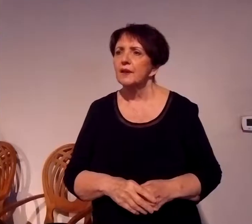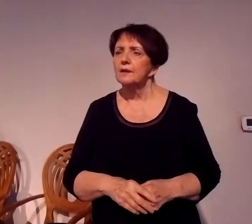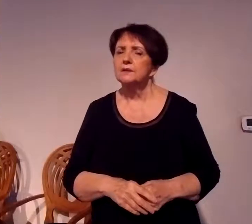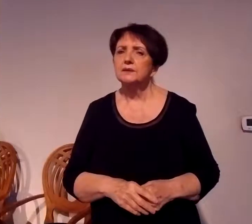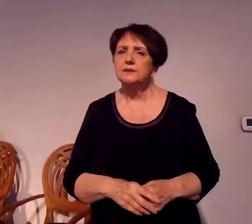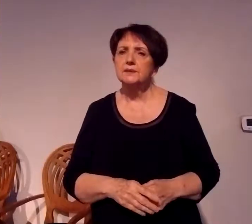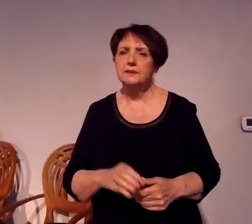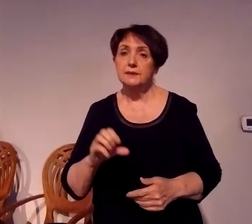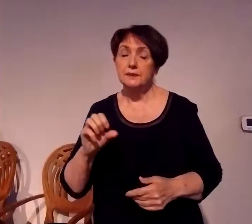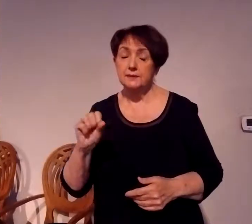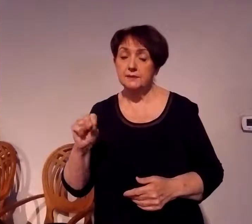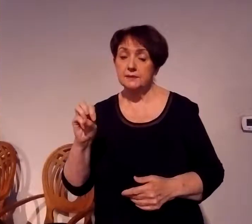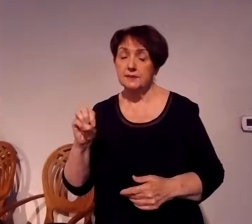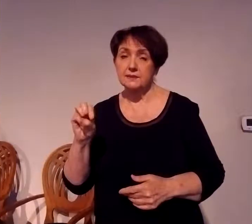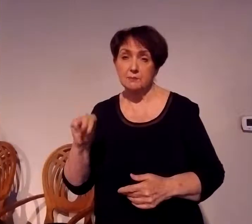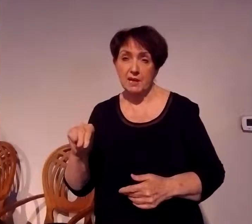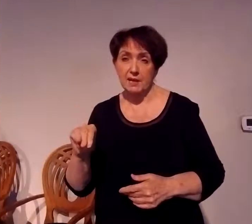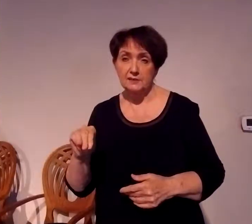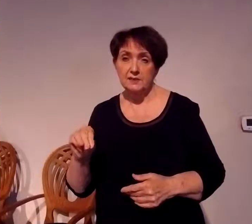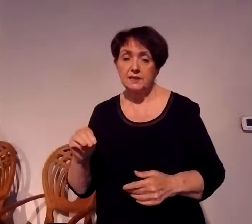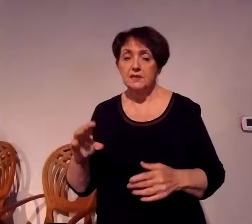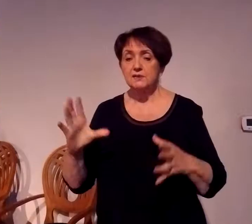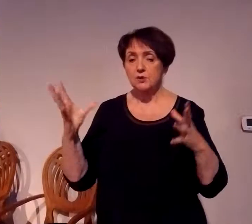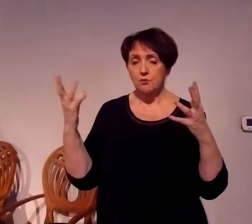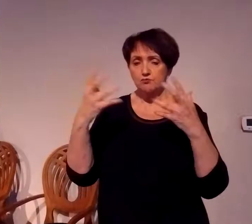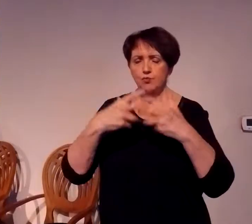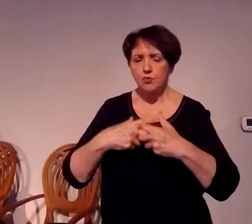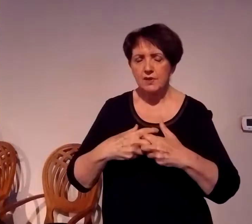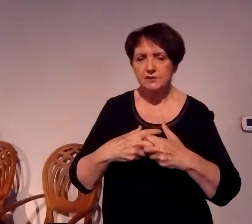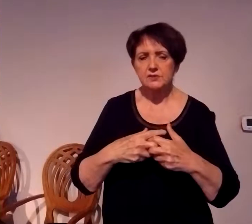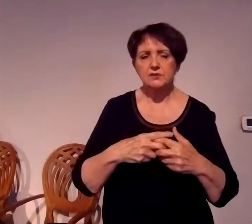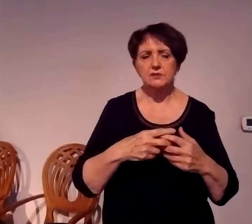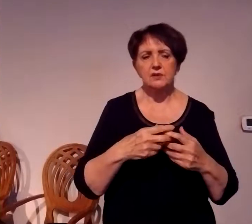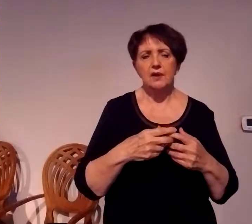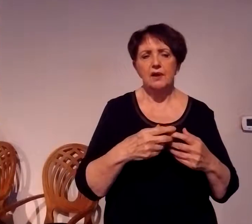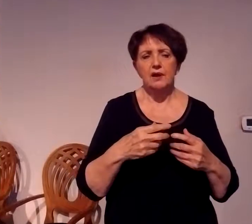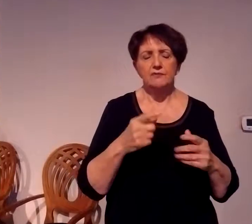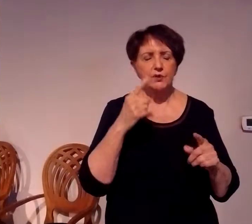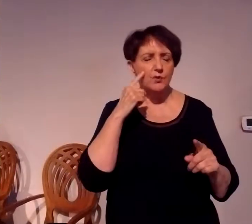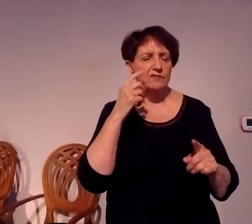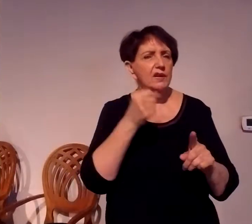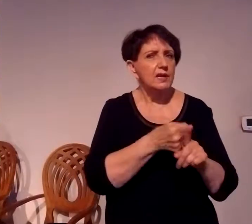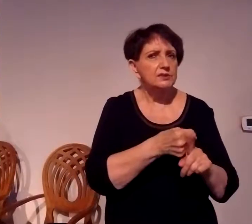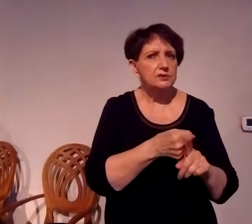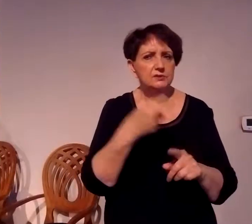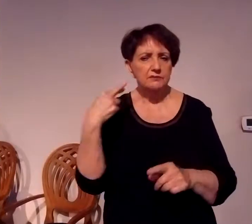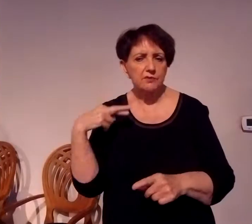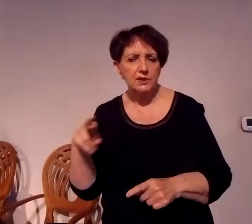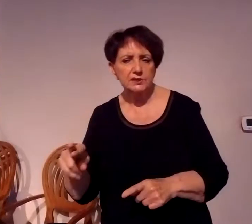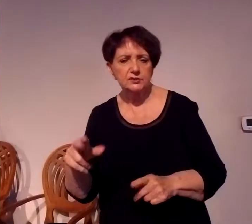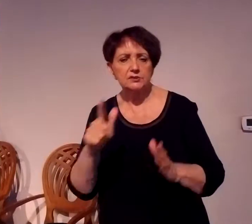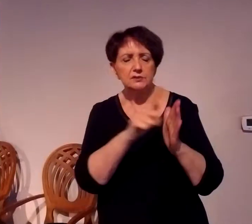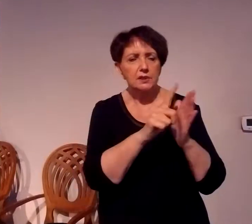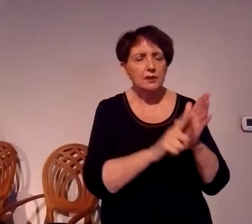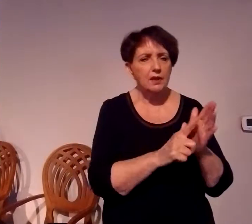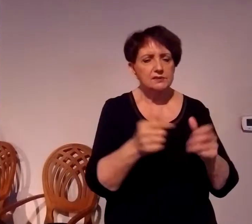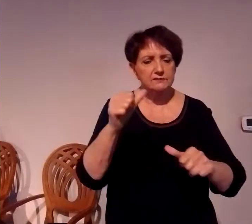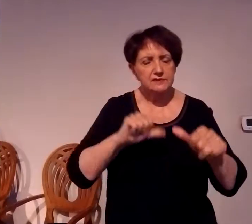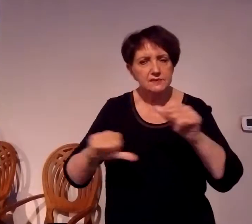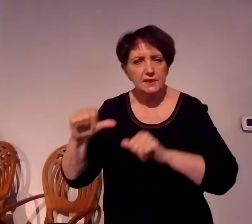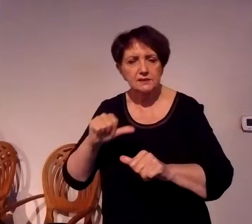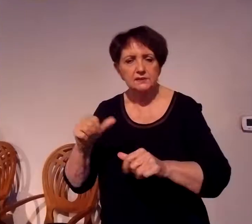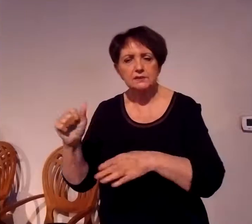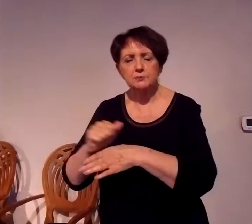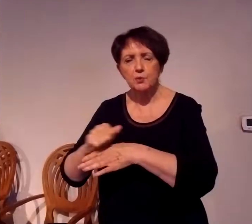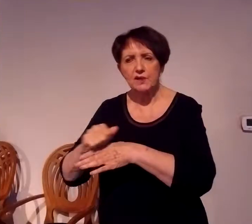The science of mind is a correlation of the revelations of religion, the laws of science, the practices of